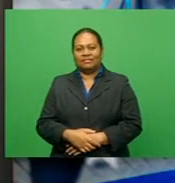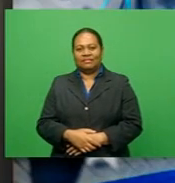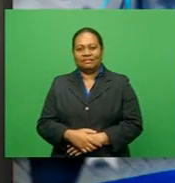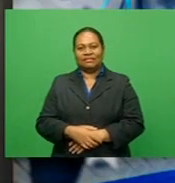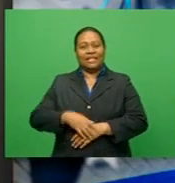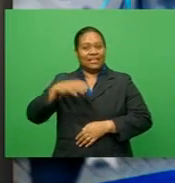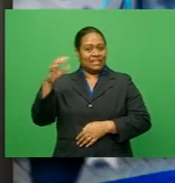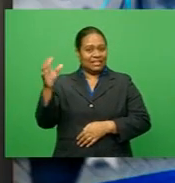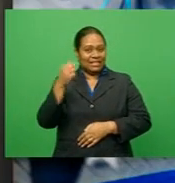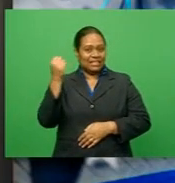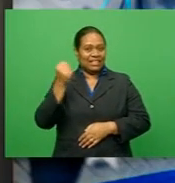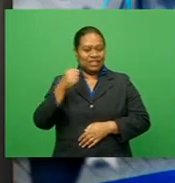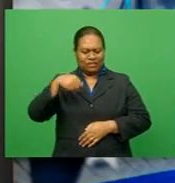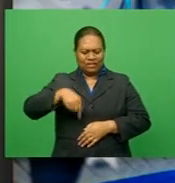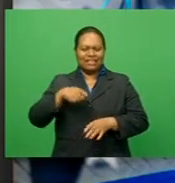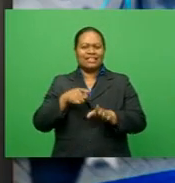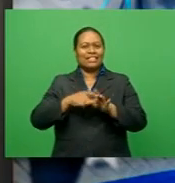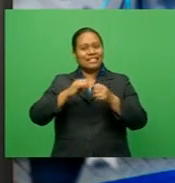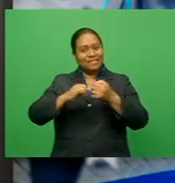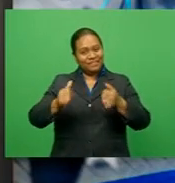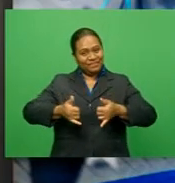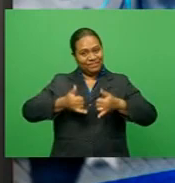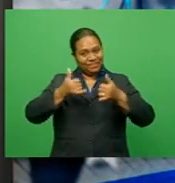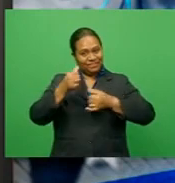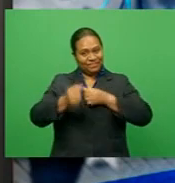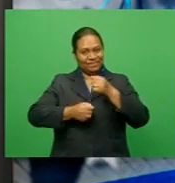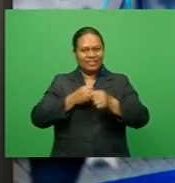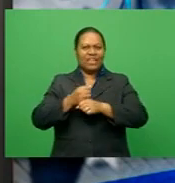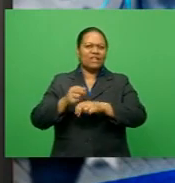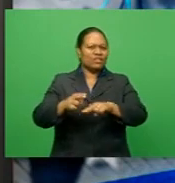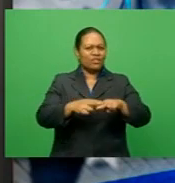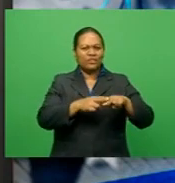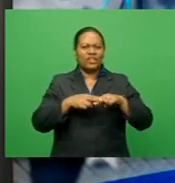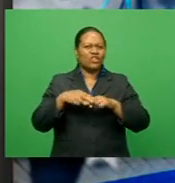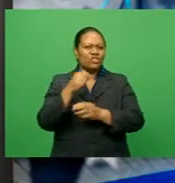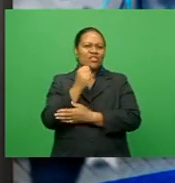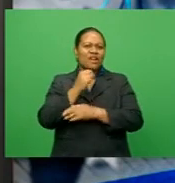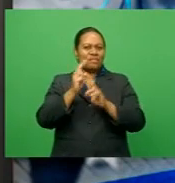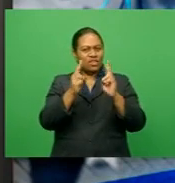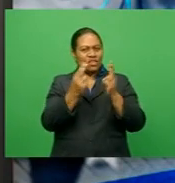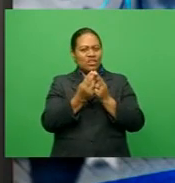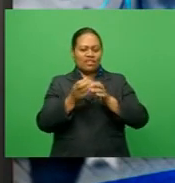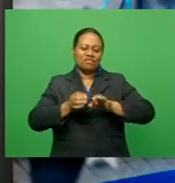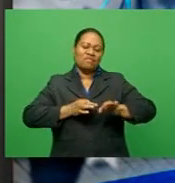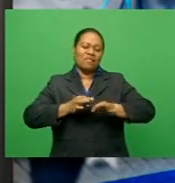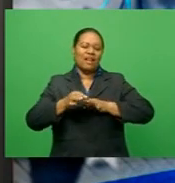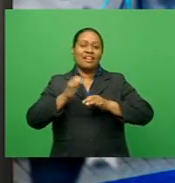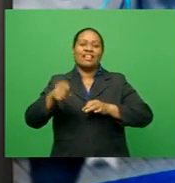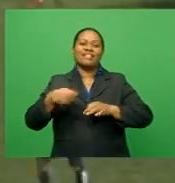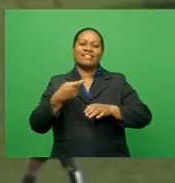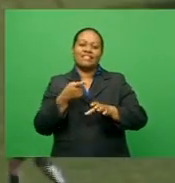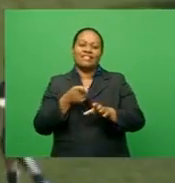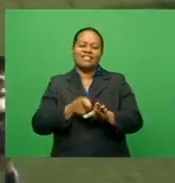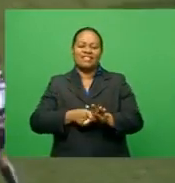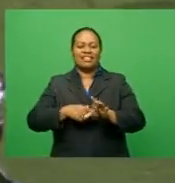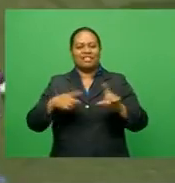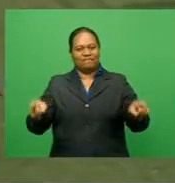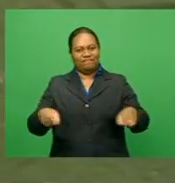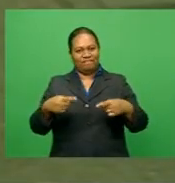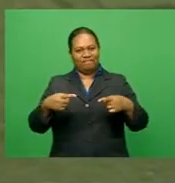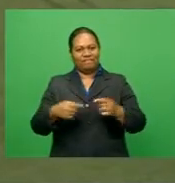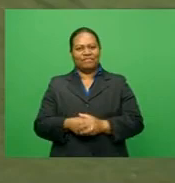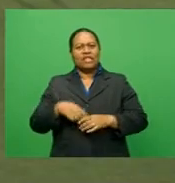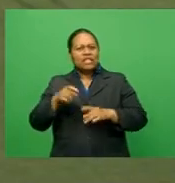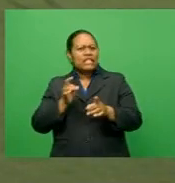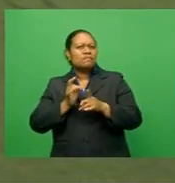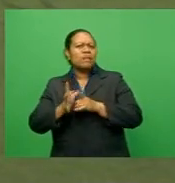Following the success of the 2020 Skipper Cup season, the Fiji Rugby Union is now planning for next year's competition. This year was special